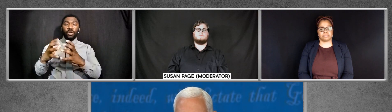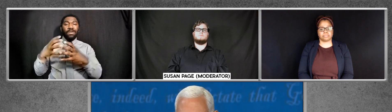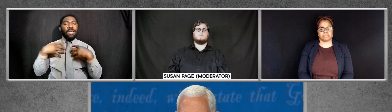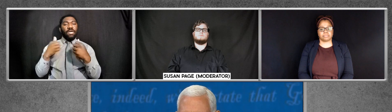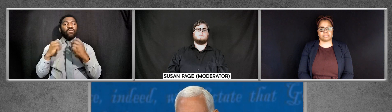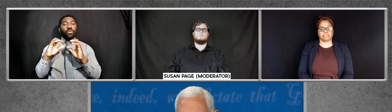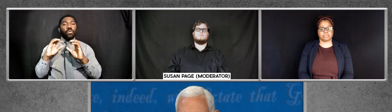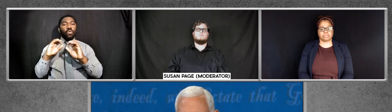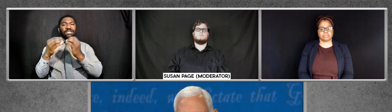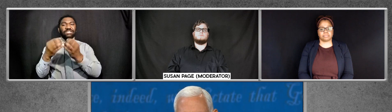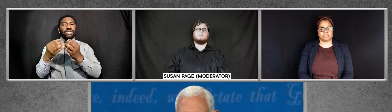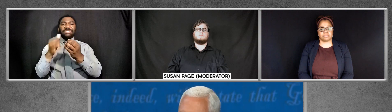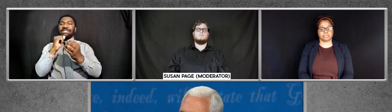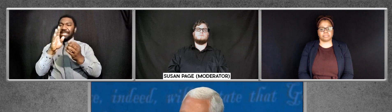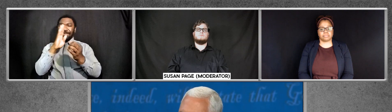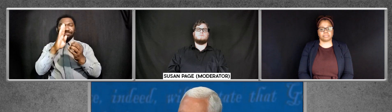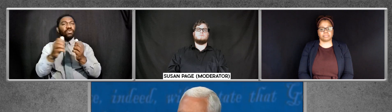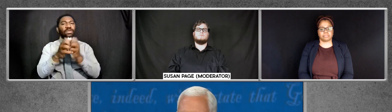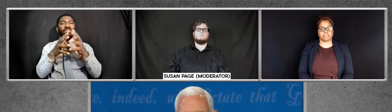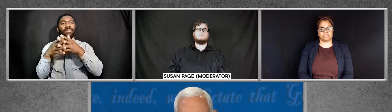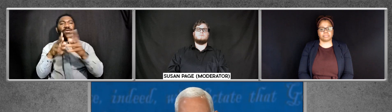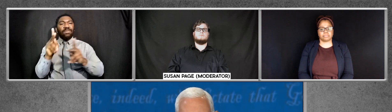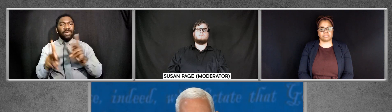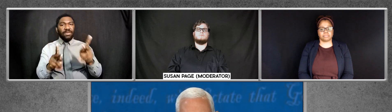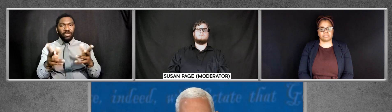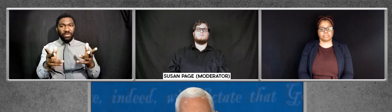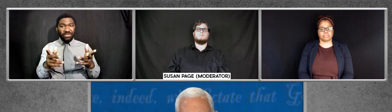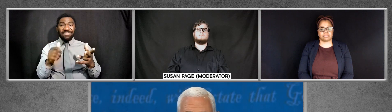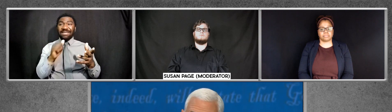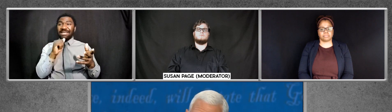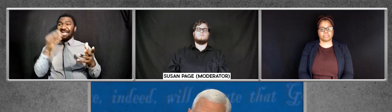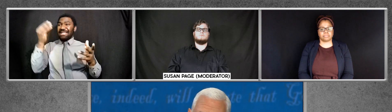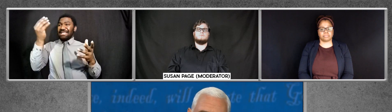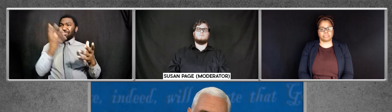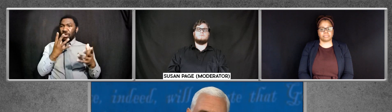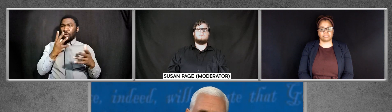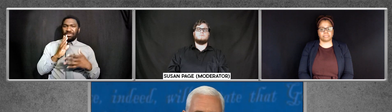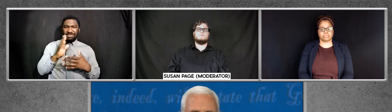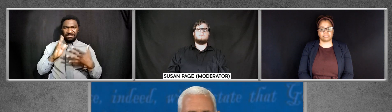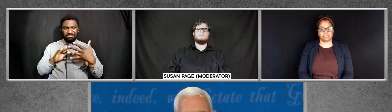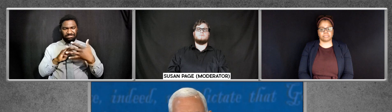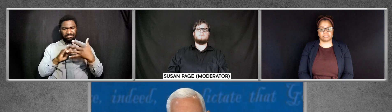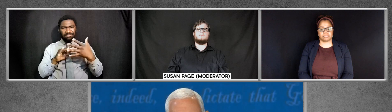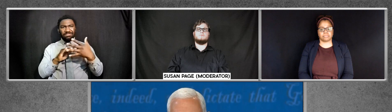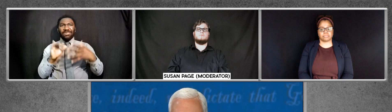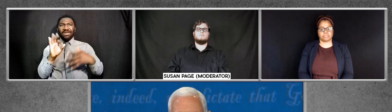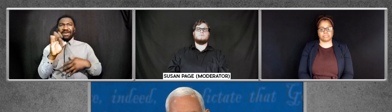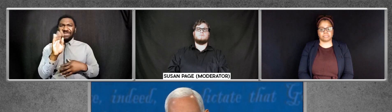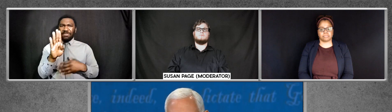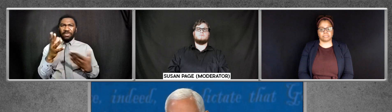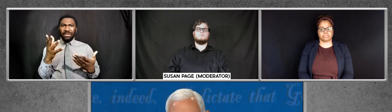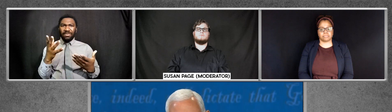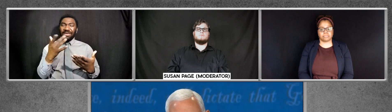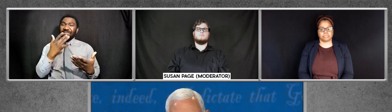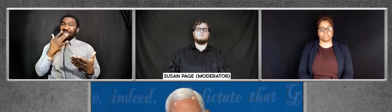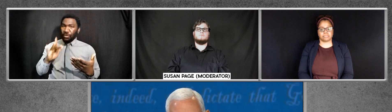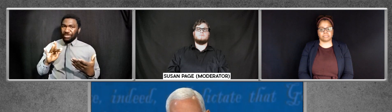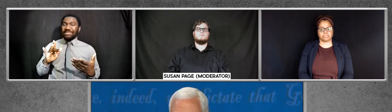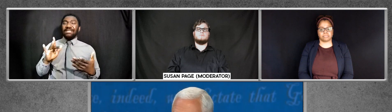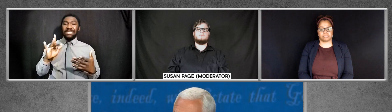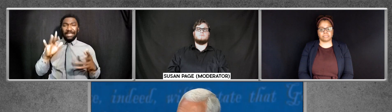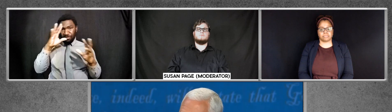China to get information on the coronavirus until the middle of February. Fortunately, President Trump, in dealing with China from the